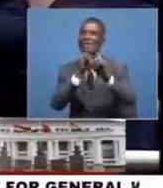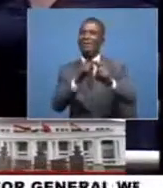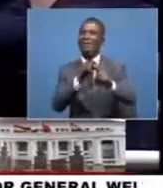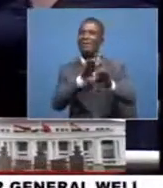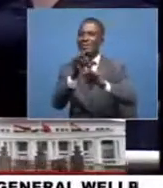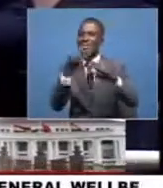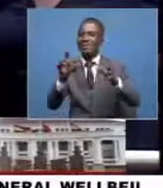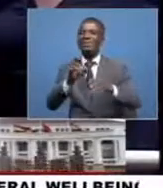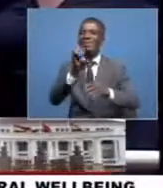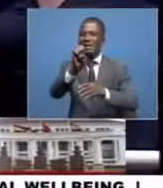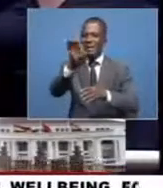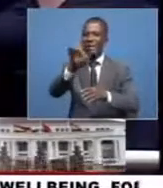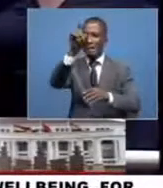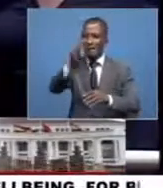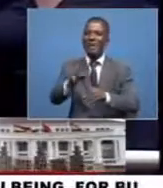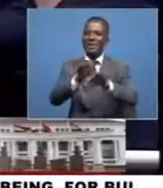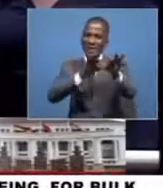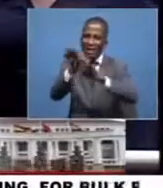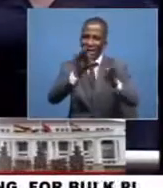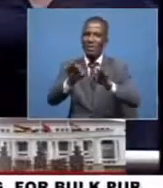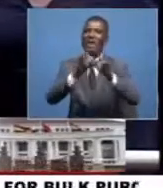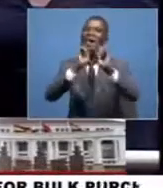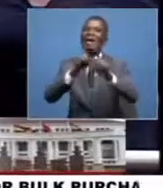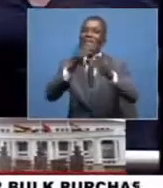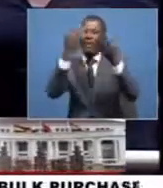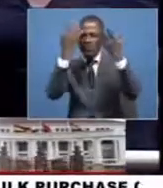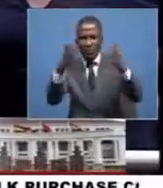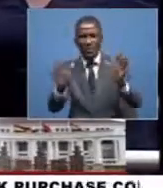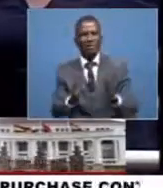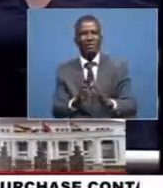has to answer. It's as simple as that.